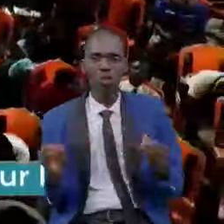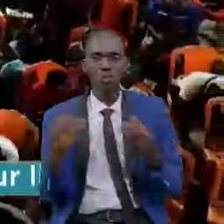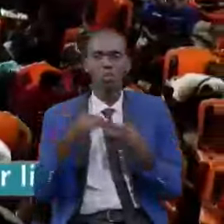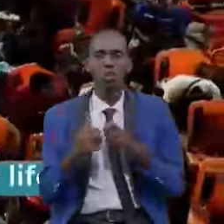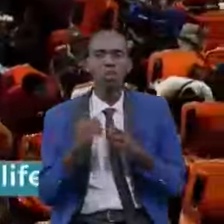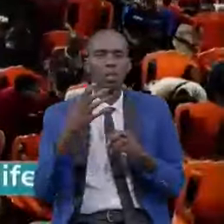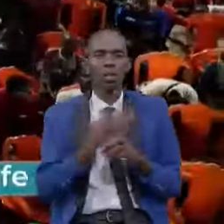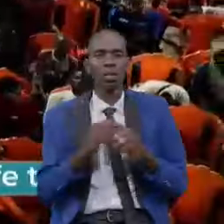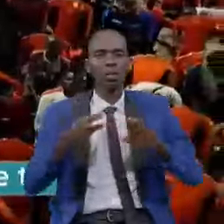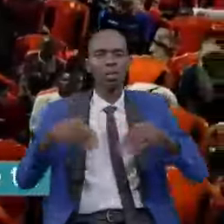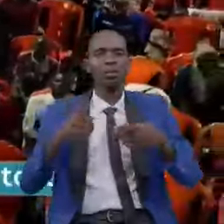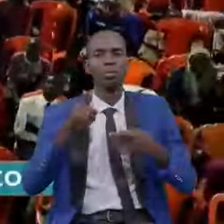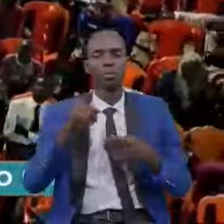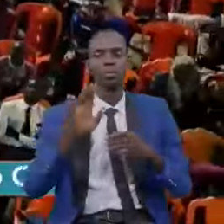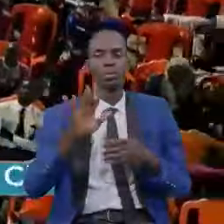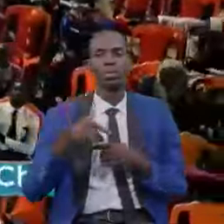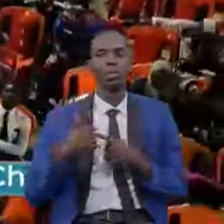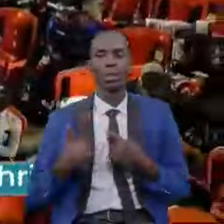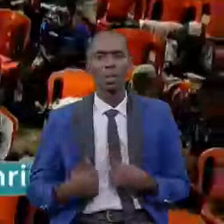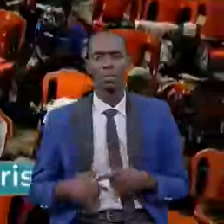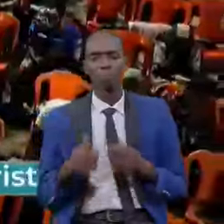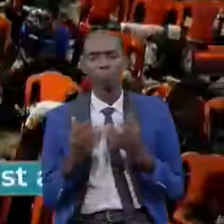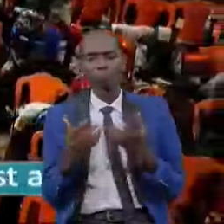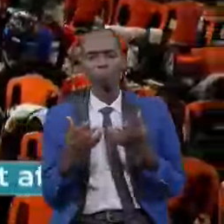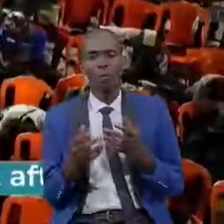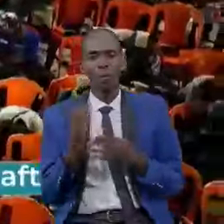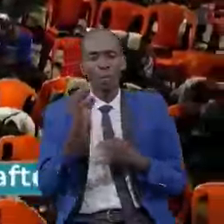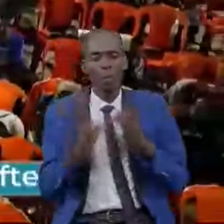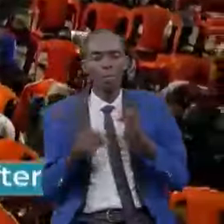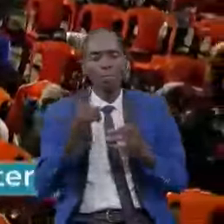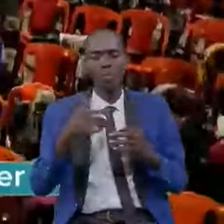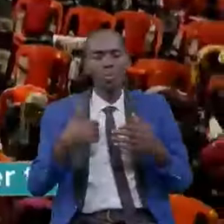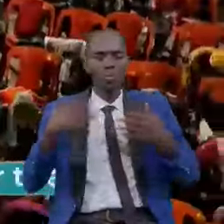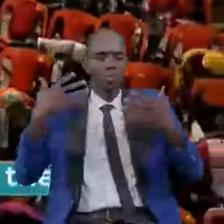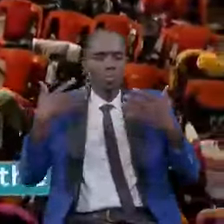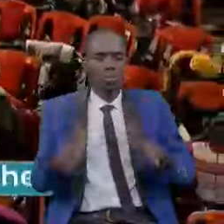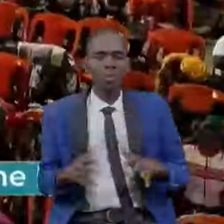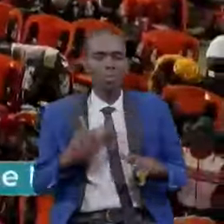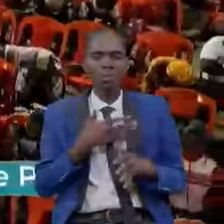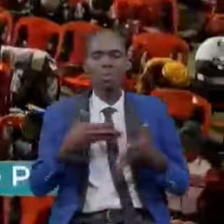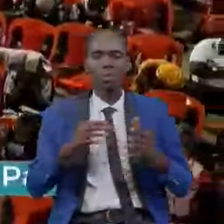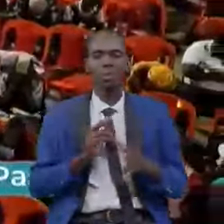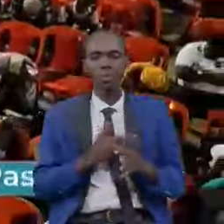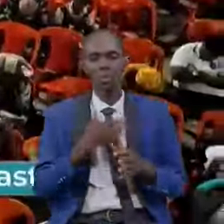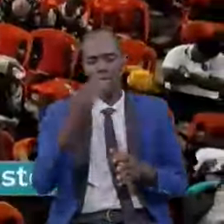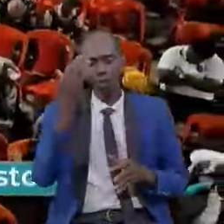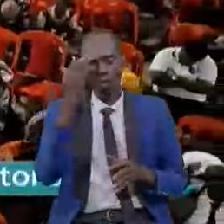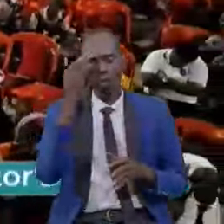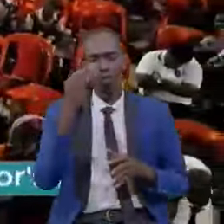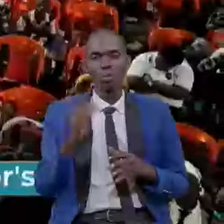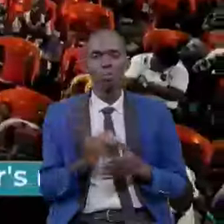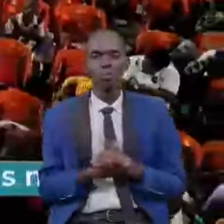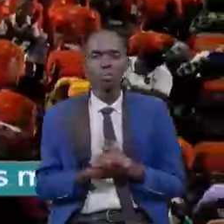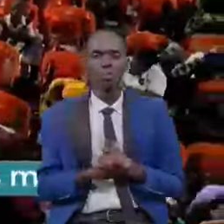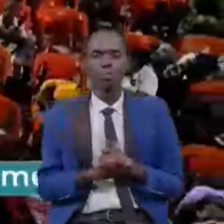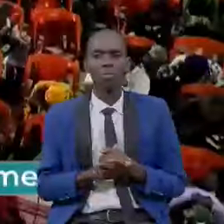desires. Counselors, please, if you are true, can I see you? Indicate. Thank you. God bless you. Center here, I've seen the flag. Can